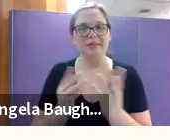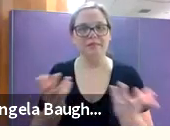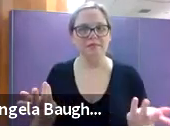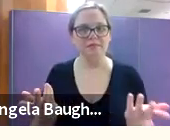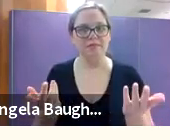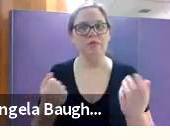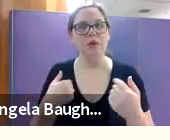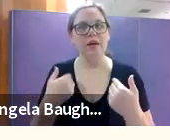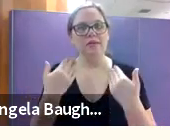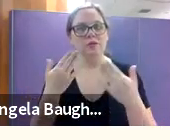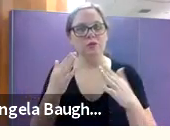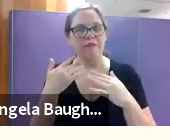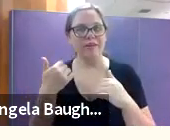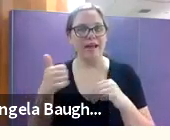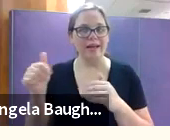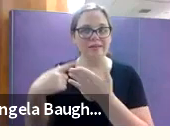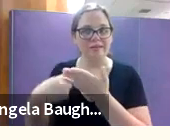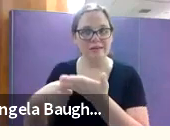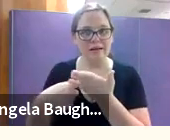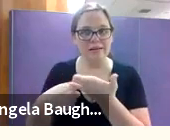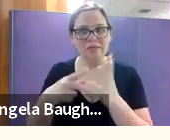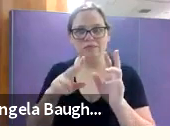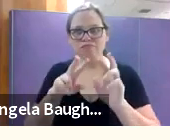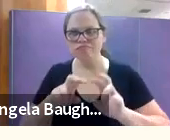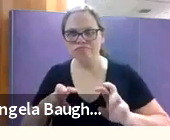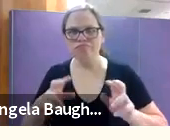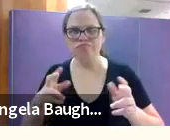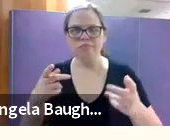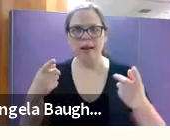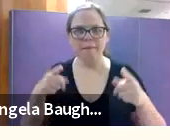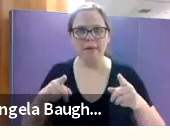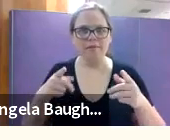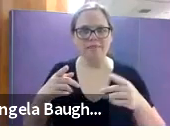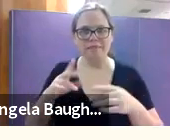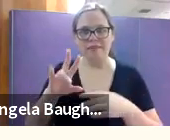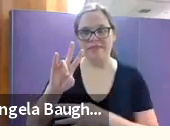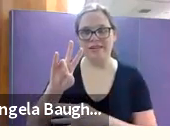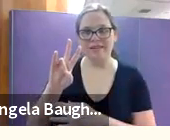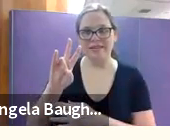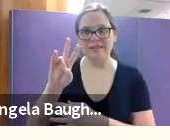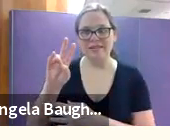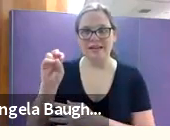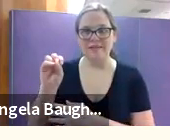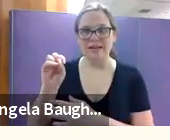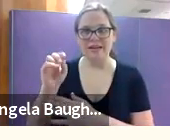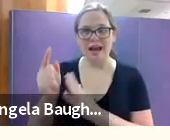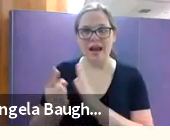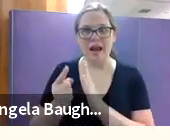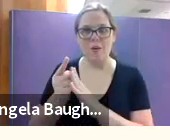was any discussion or analysis of the 70-hour minimum.